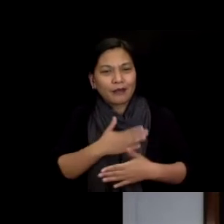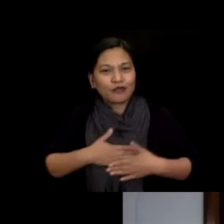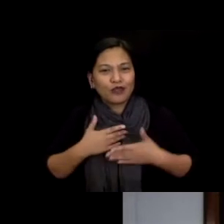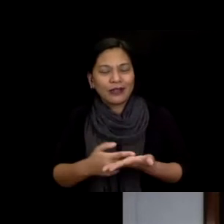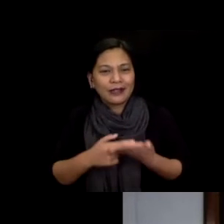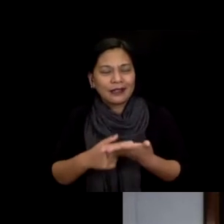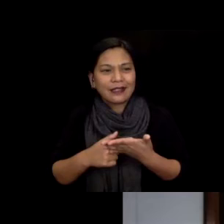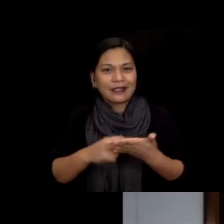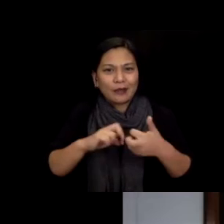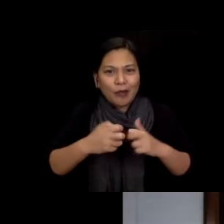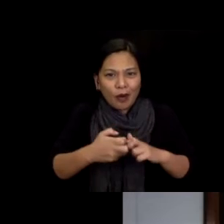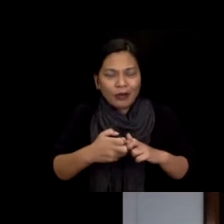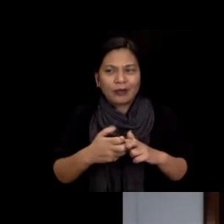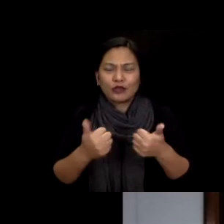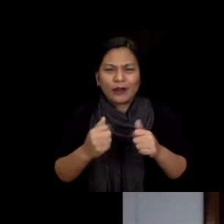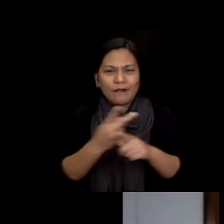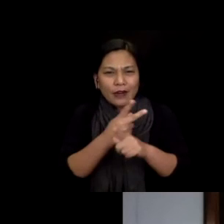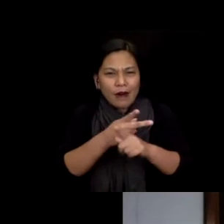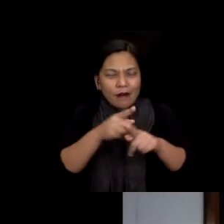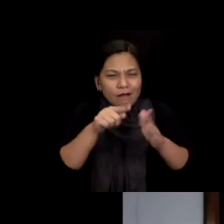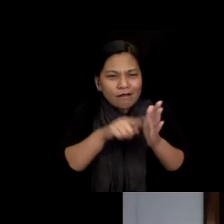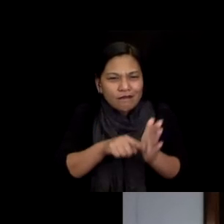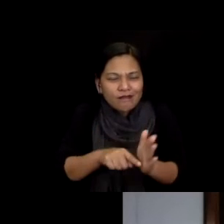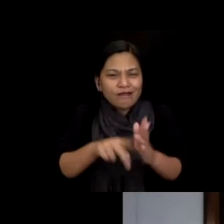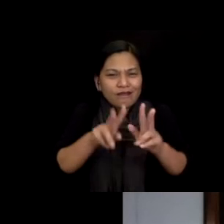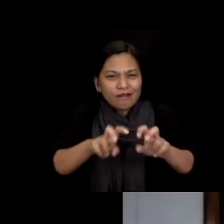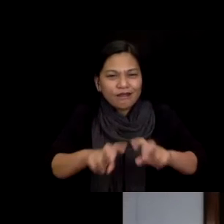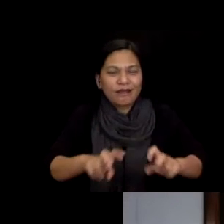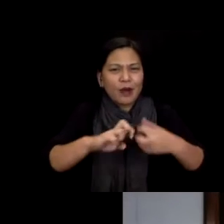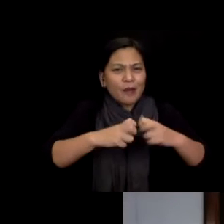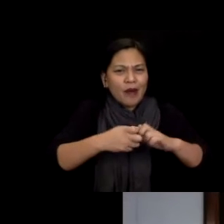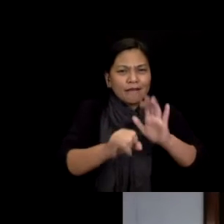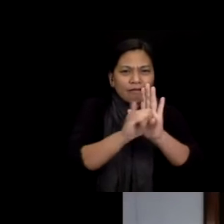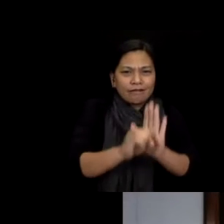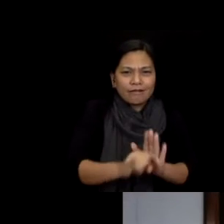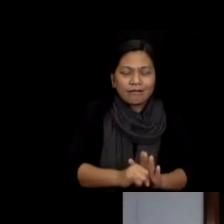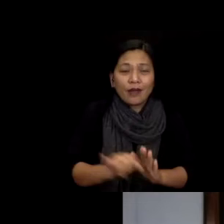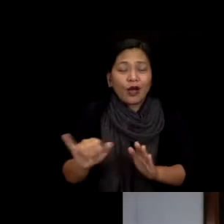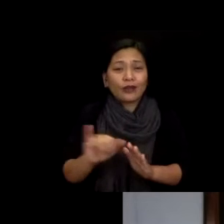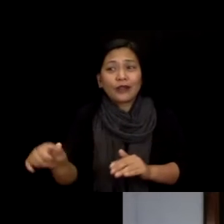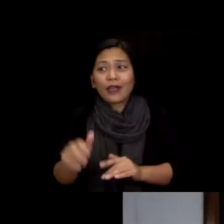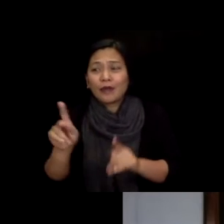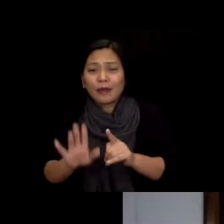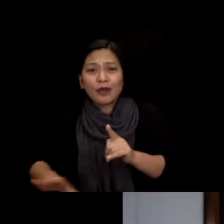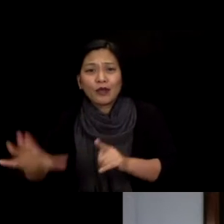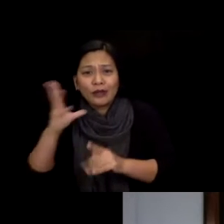get into what I think the problems are, and also hearing what other people are struggling with or celebrating, right? All of